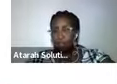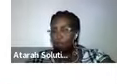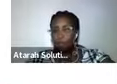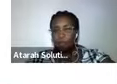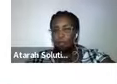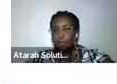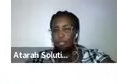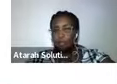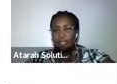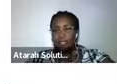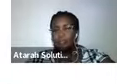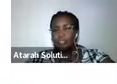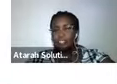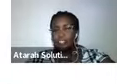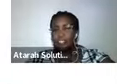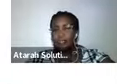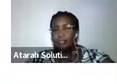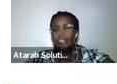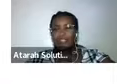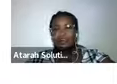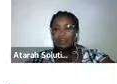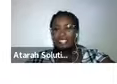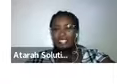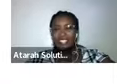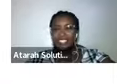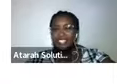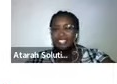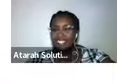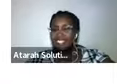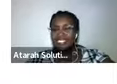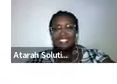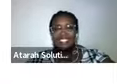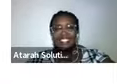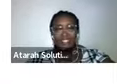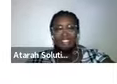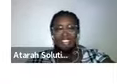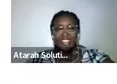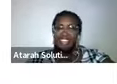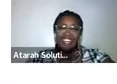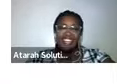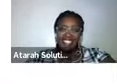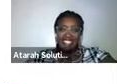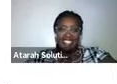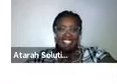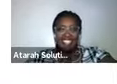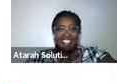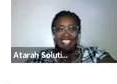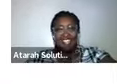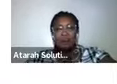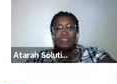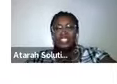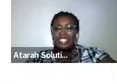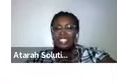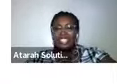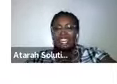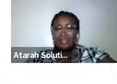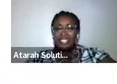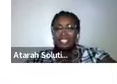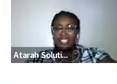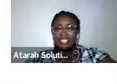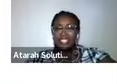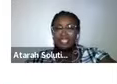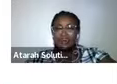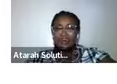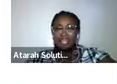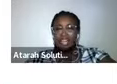those of you who call me their mentor, please tell me how I have impacted you. Just taking this a notch higher. And Maureen is saying,